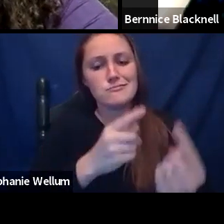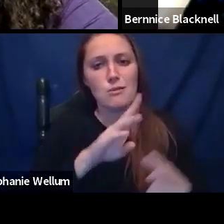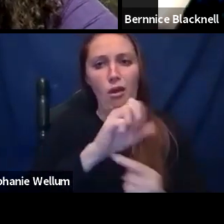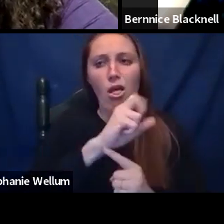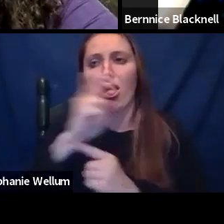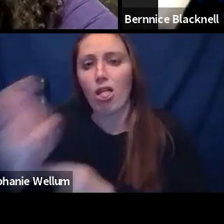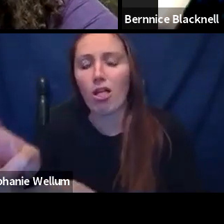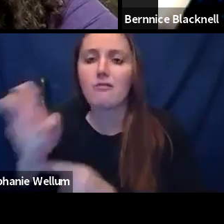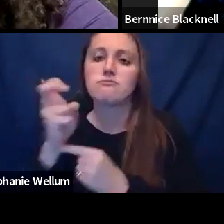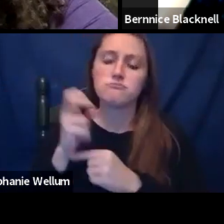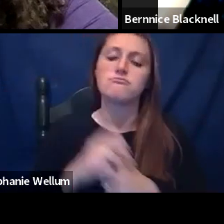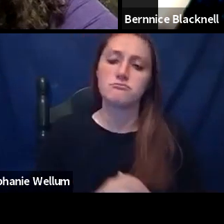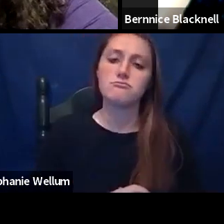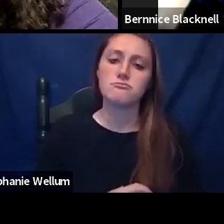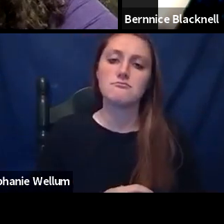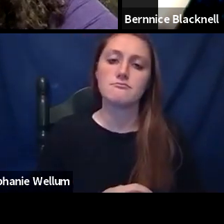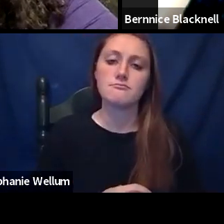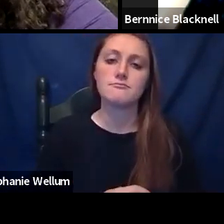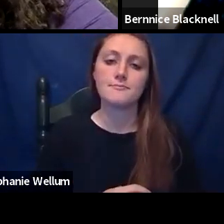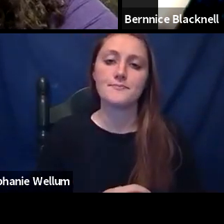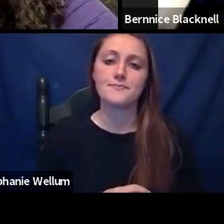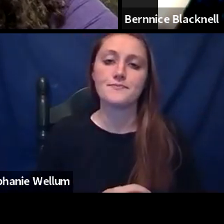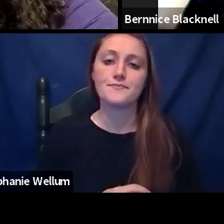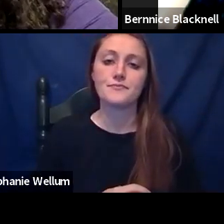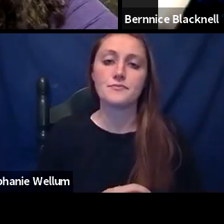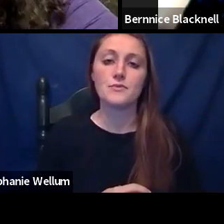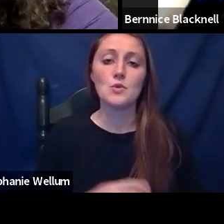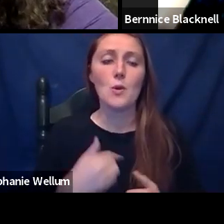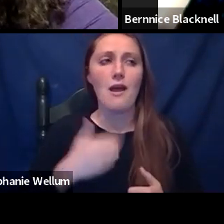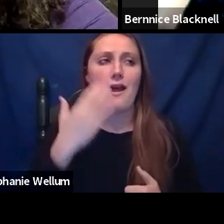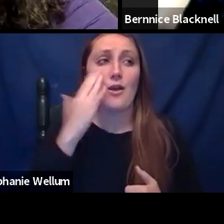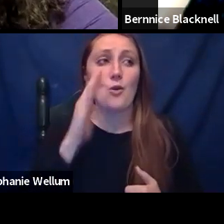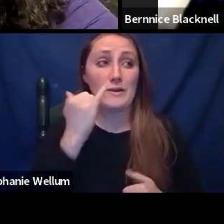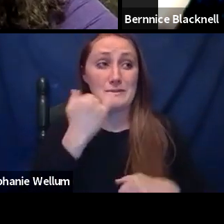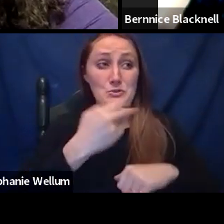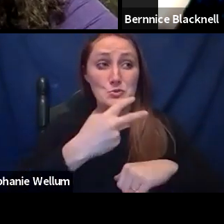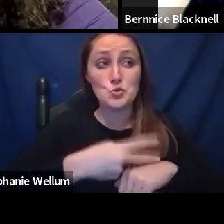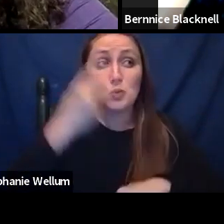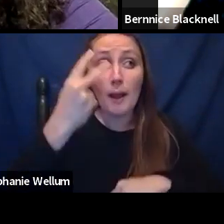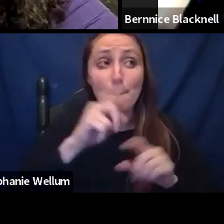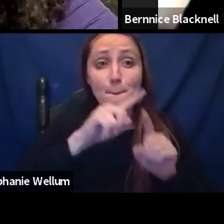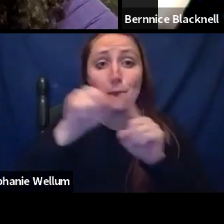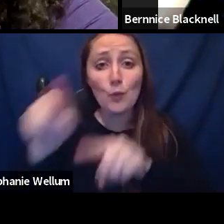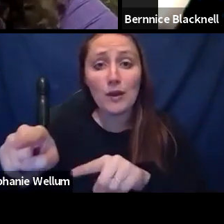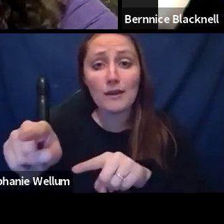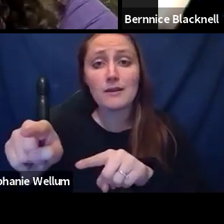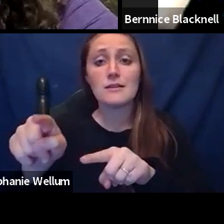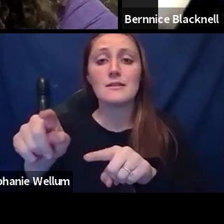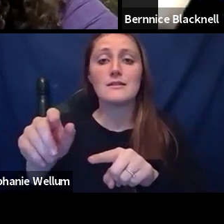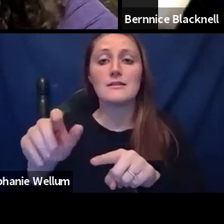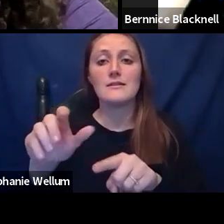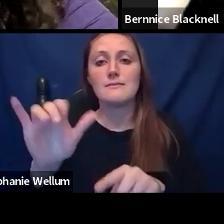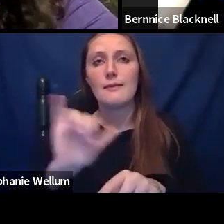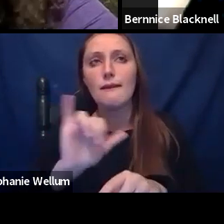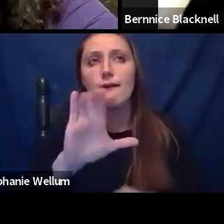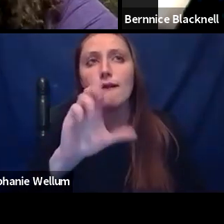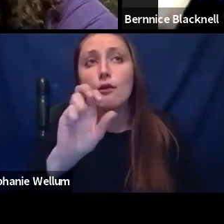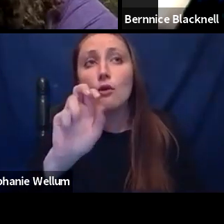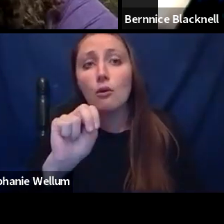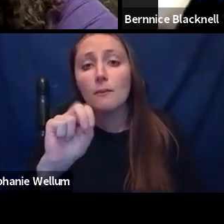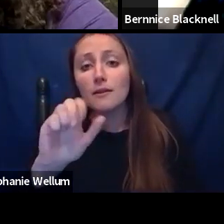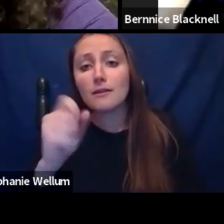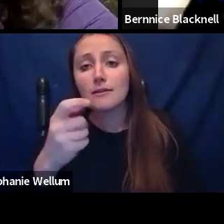I would say that, I don't know if we went there twice, like say if they did something at Carver Langston, how much